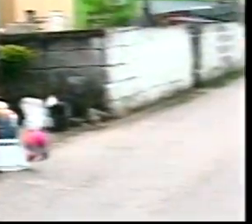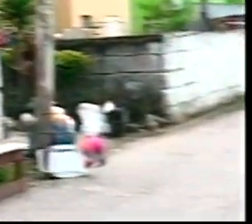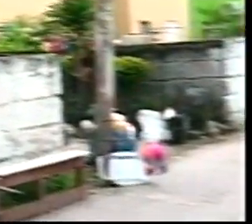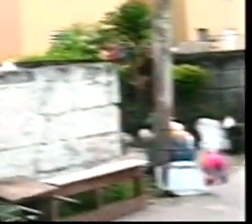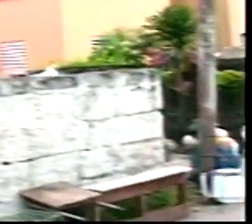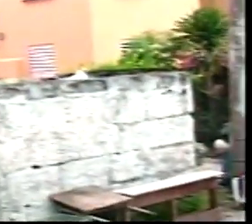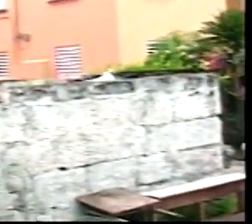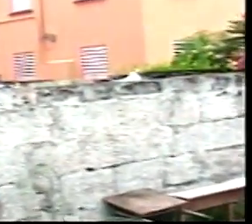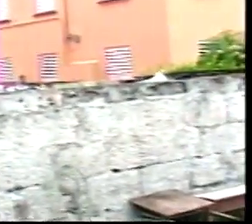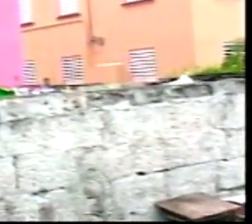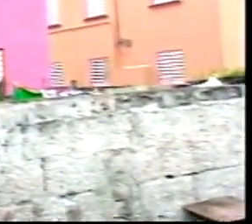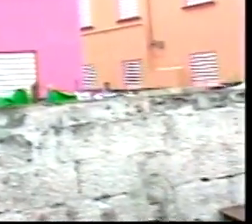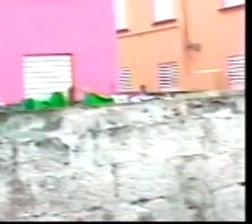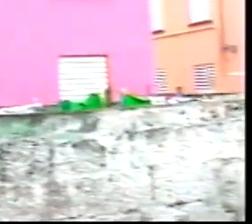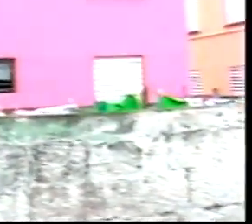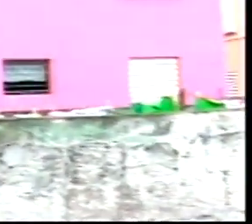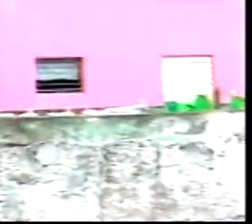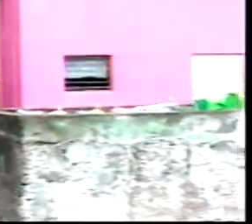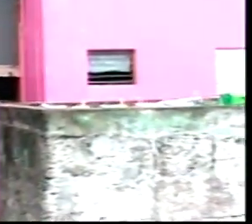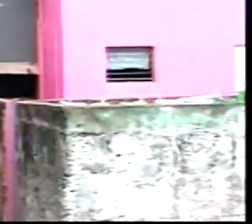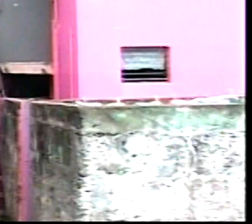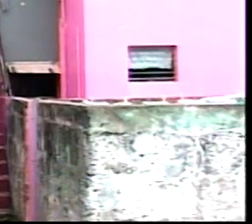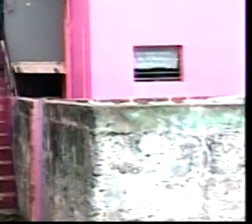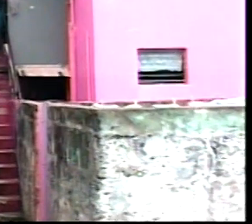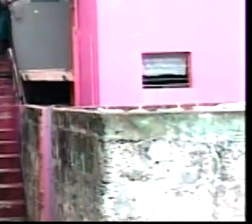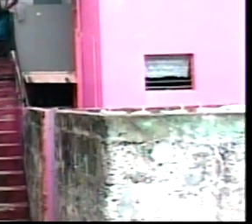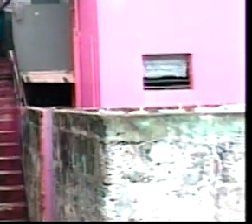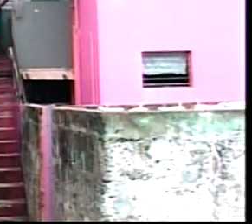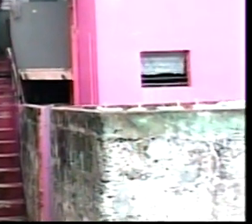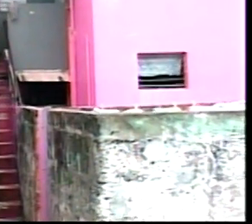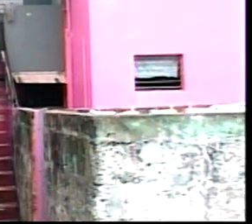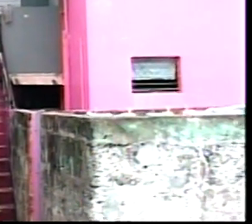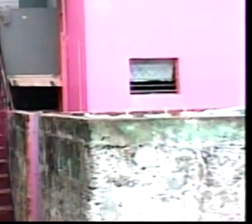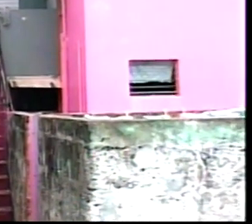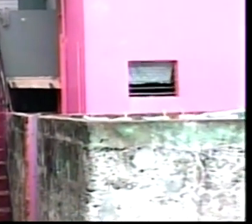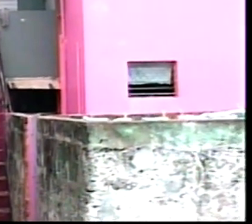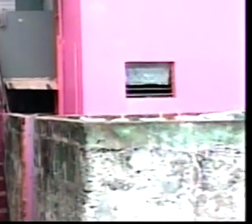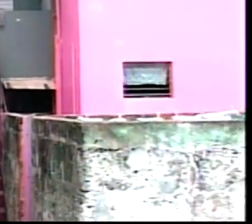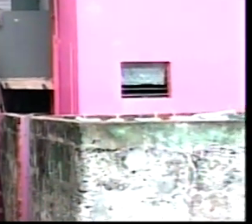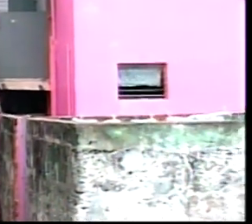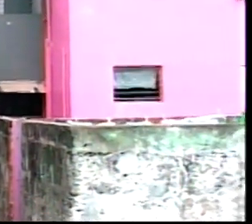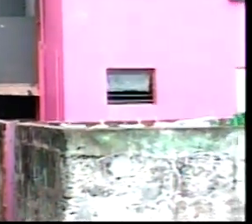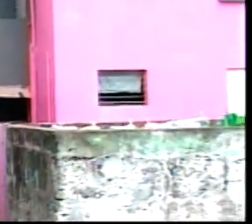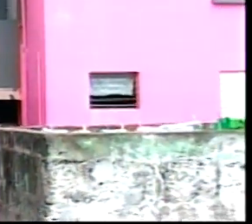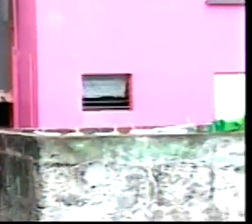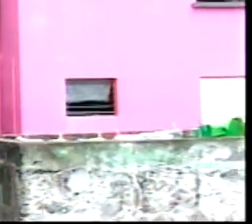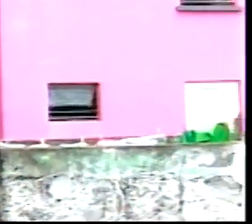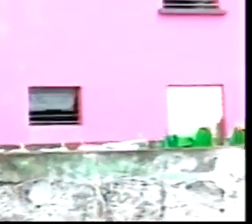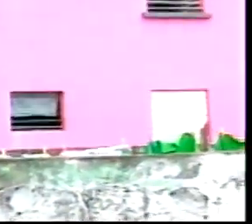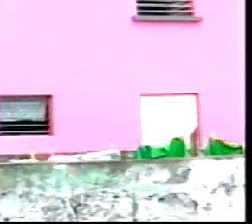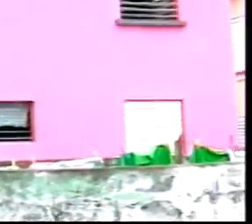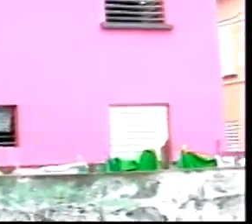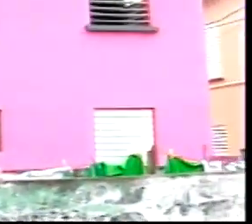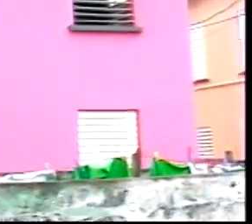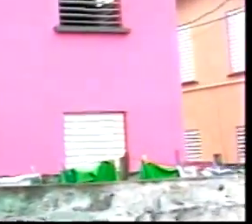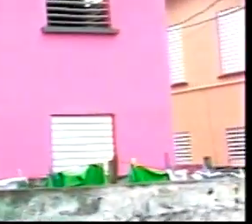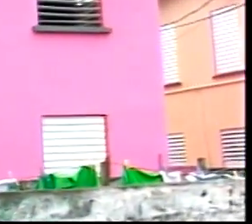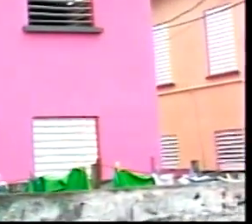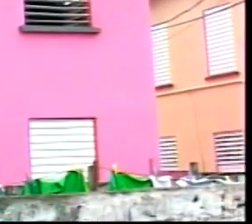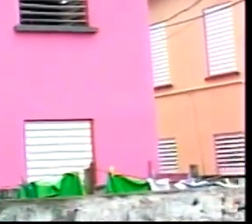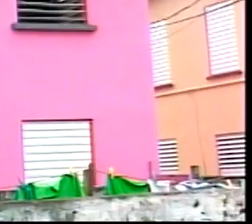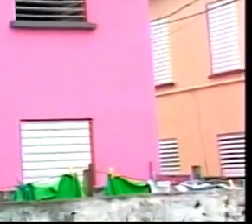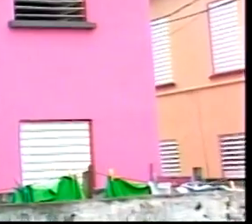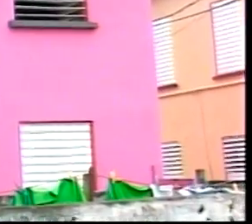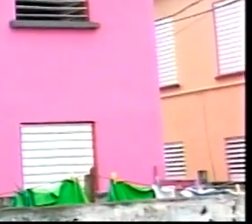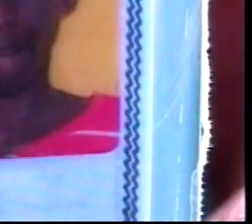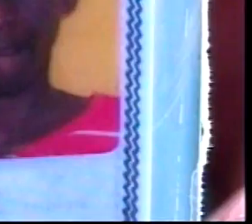was reportedly shot while at Culmer Rock, St. Michael on Sunday by an unknown person or persons before being taken to the